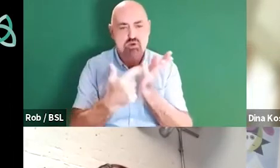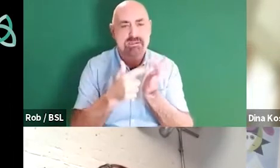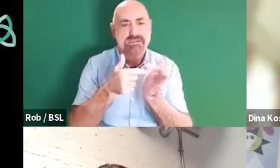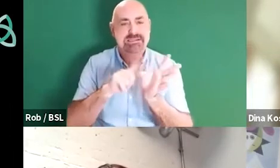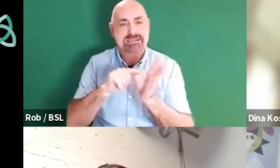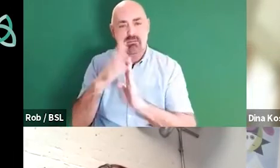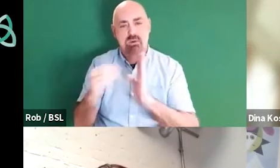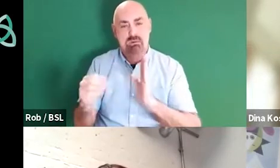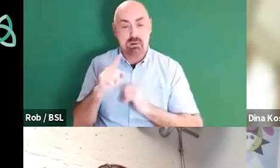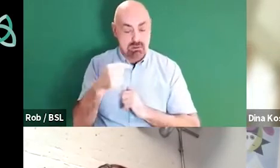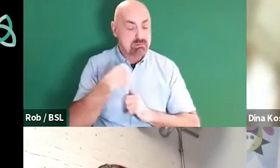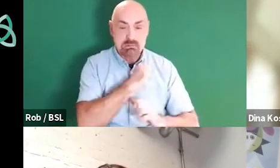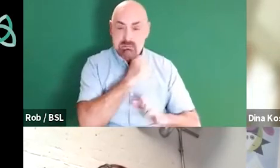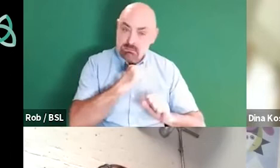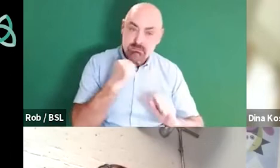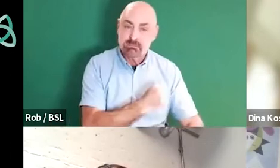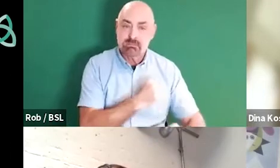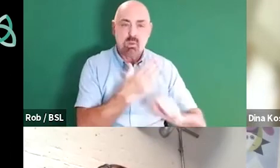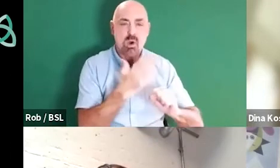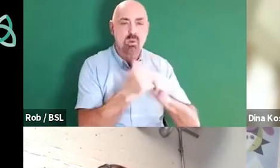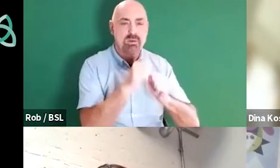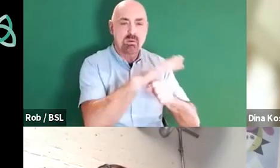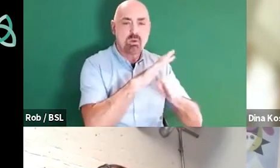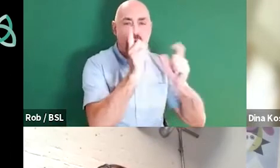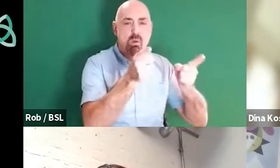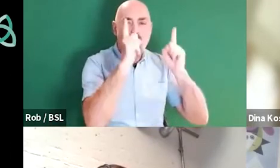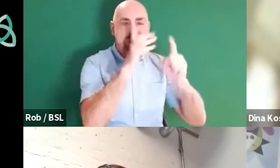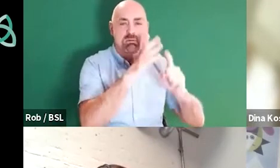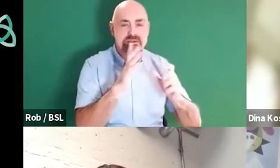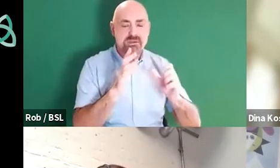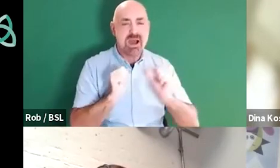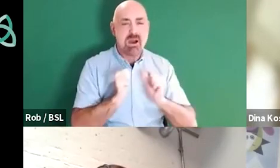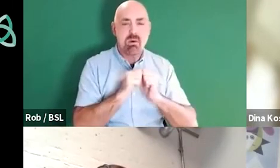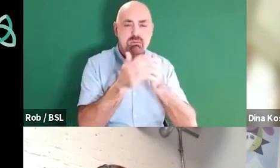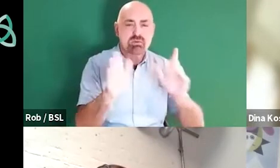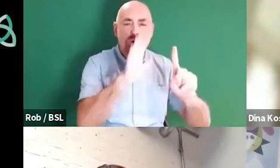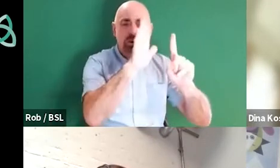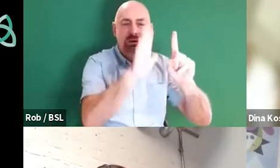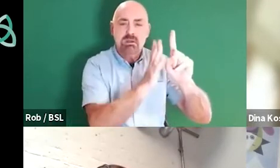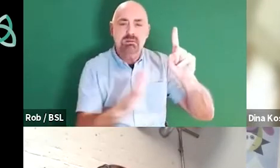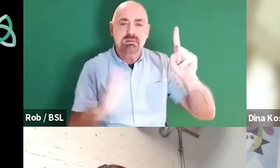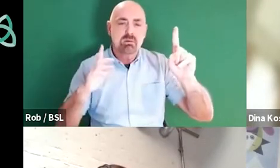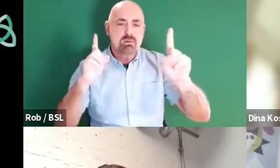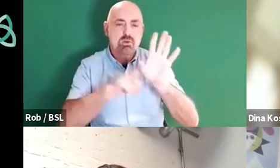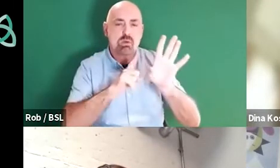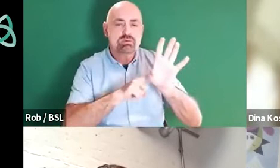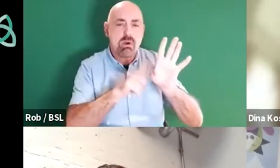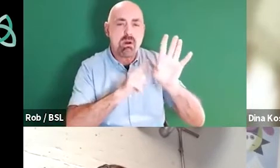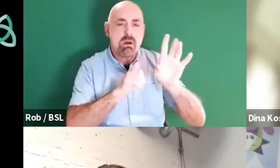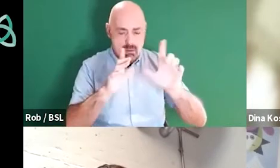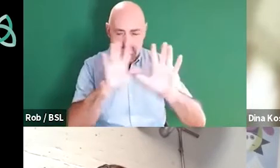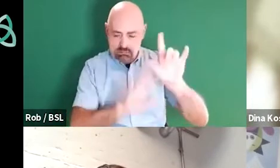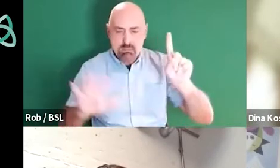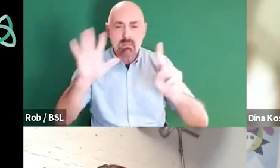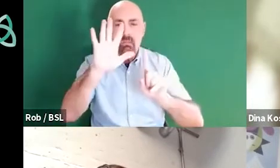working closely with local authorities in our area as part of our broader South Yorkshire Futures Civic University work, aiming to support